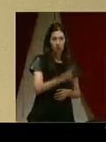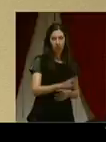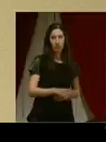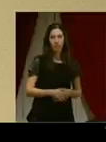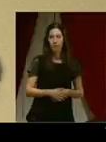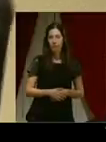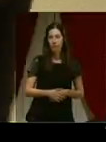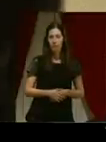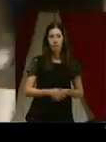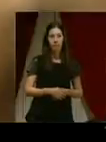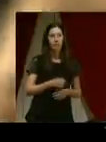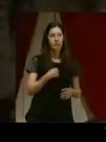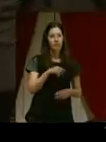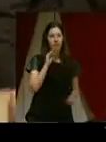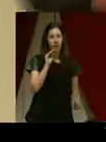You want me to answer?